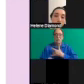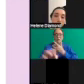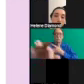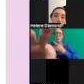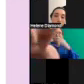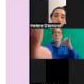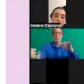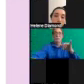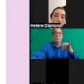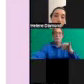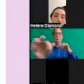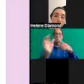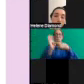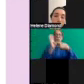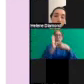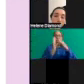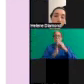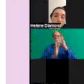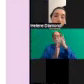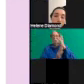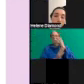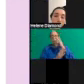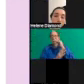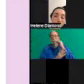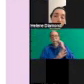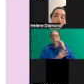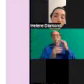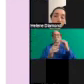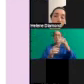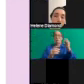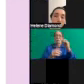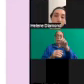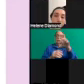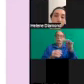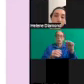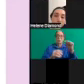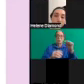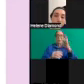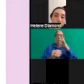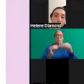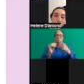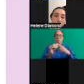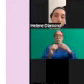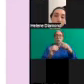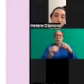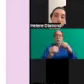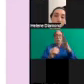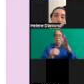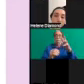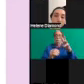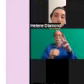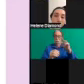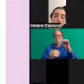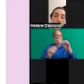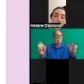typifies the experience of being Asian and having a disability. We don't talk about Bruno, unfortunately, and